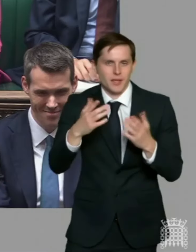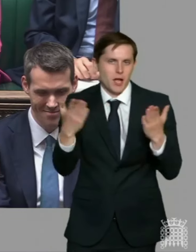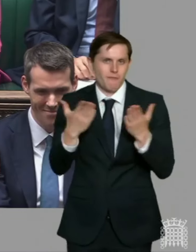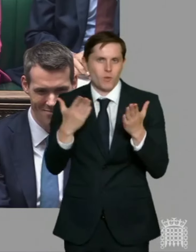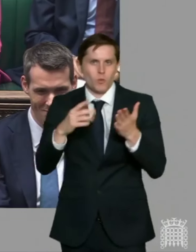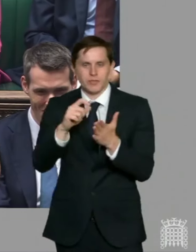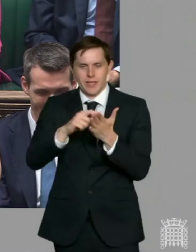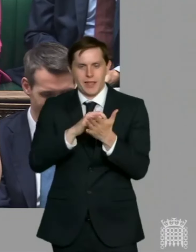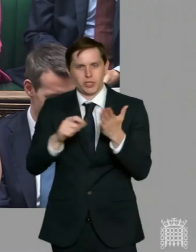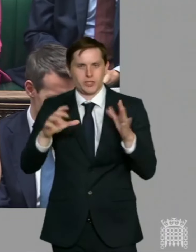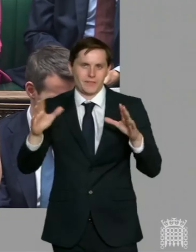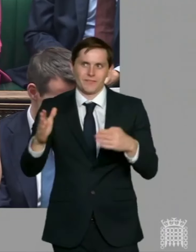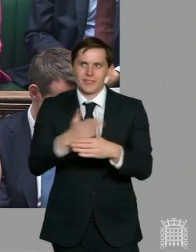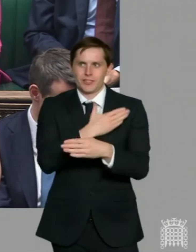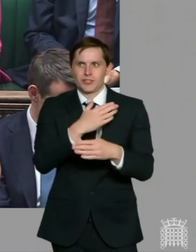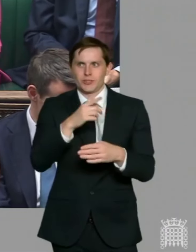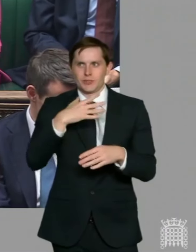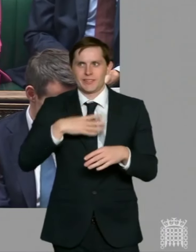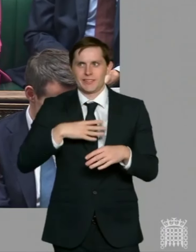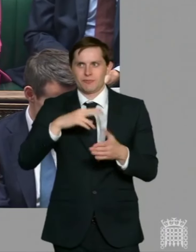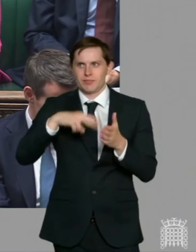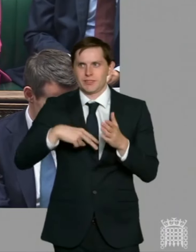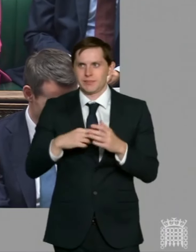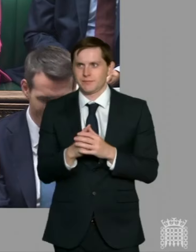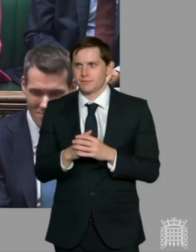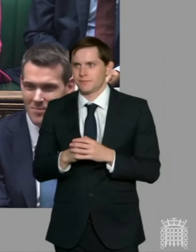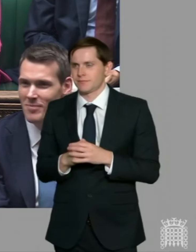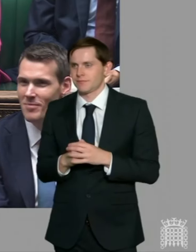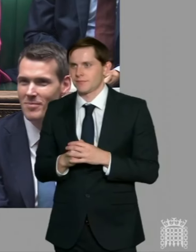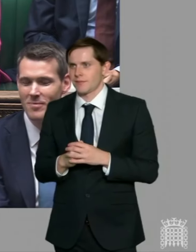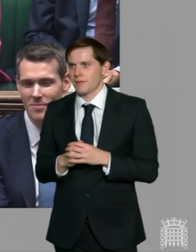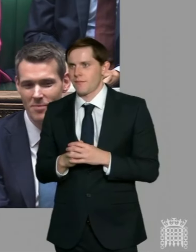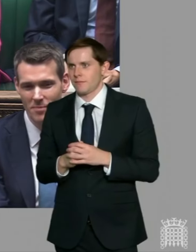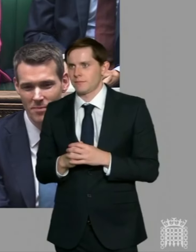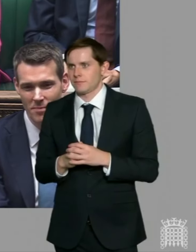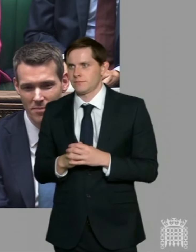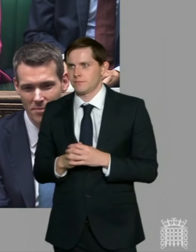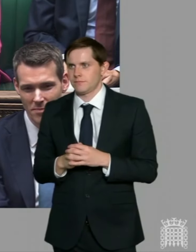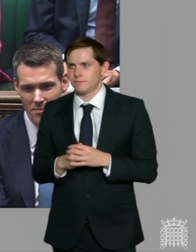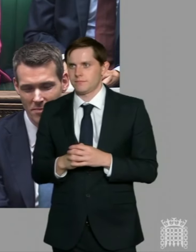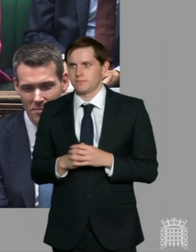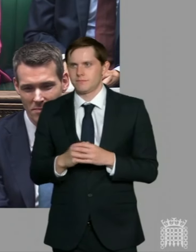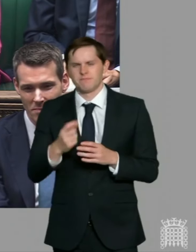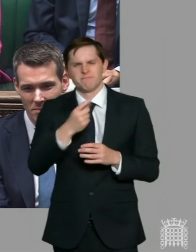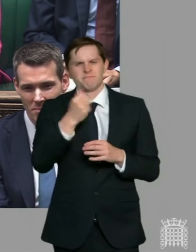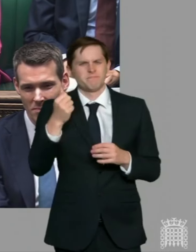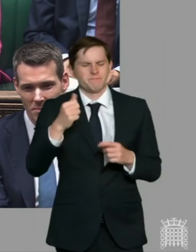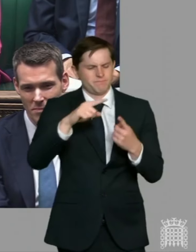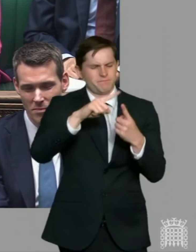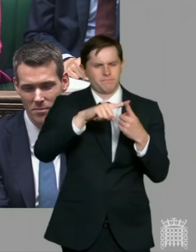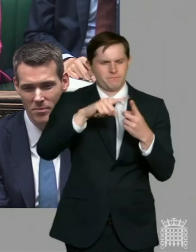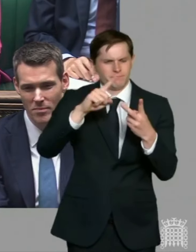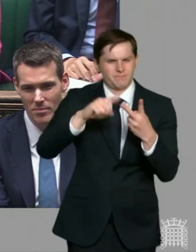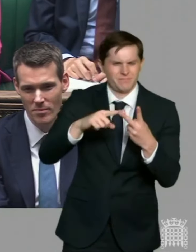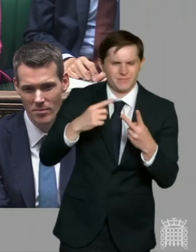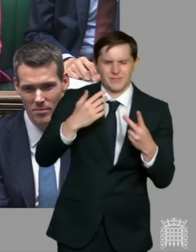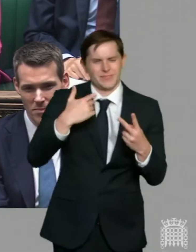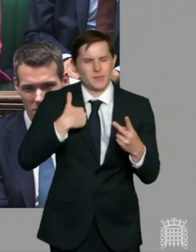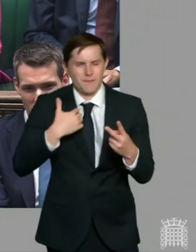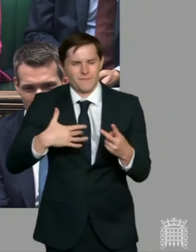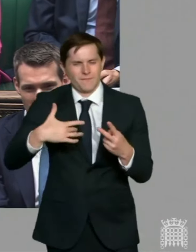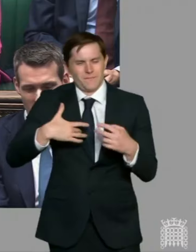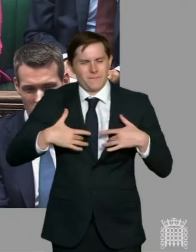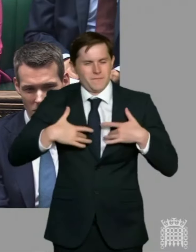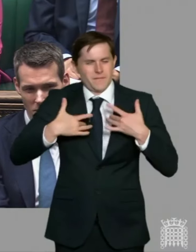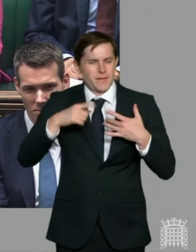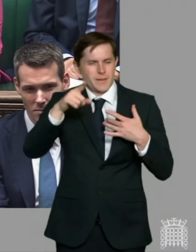But it felt like there was a couple of things I'm not quite sure she understood. Firstly, and this is critical, the British people kicked them out of office